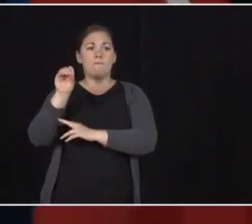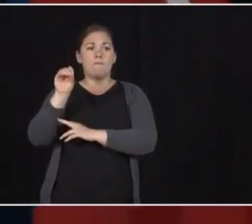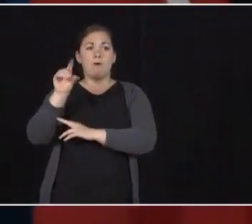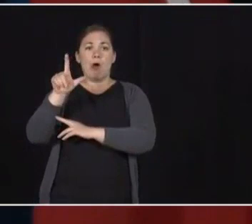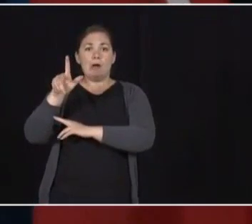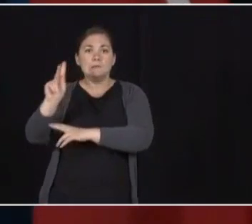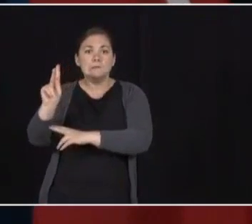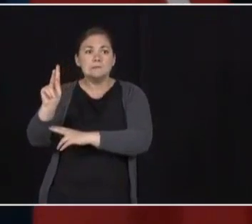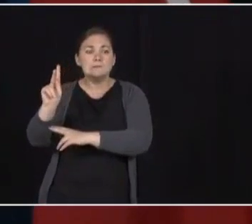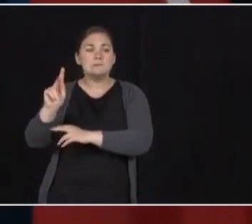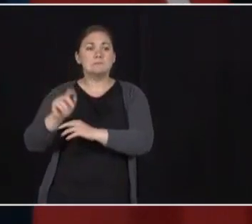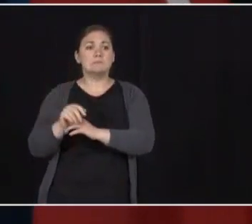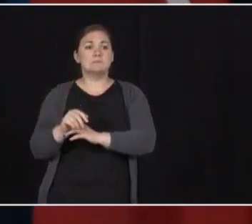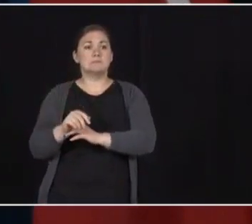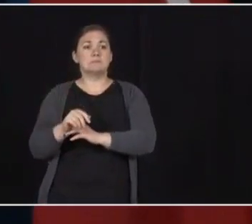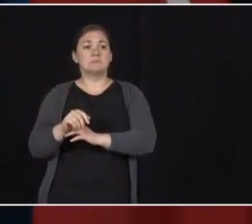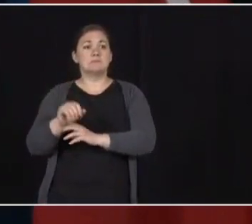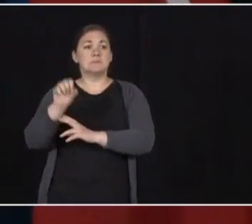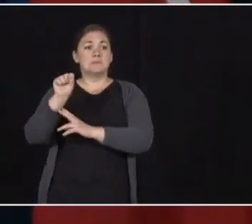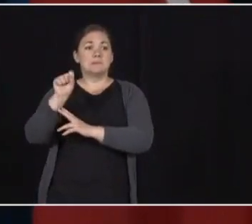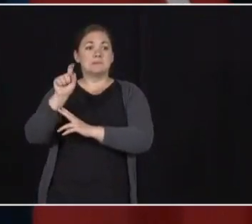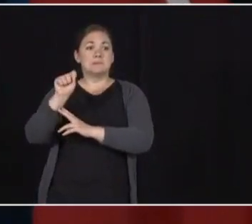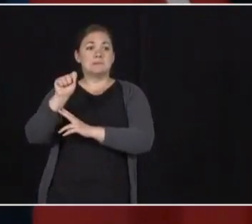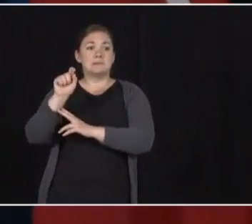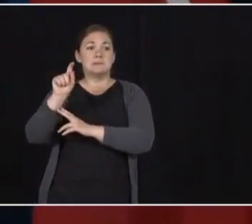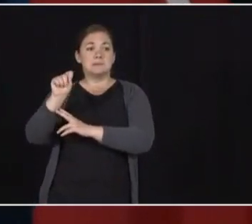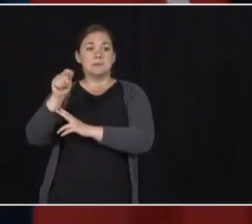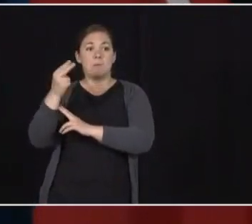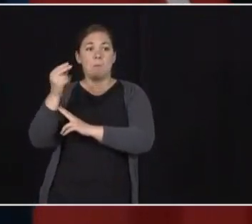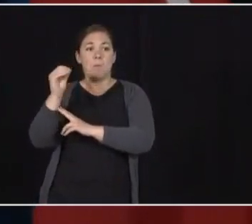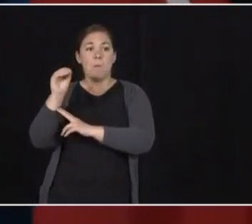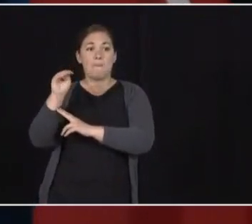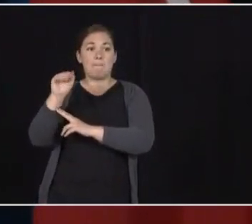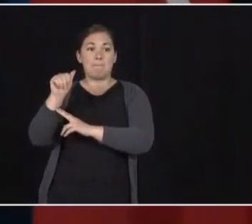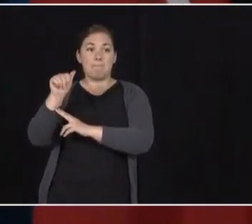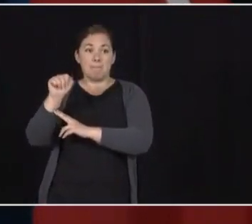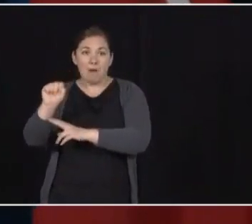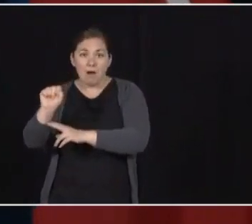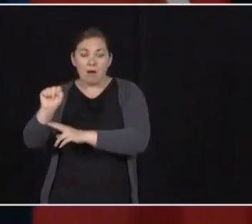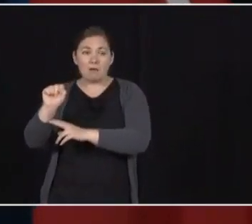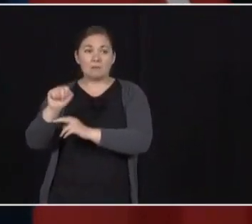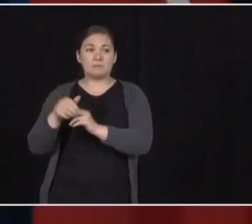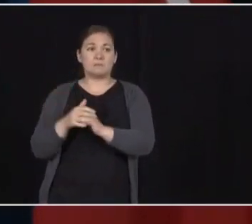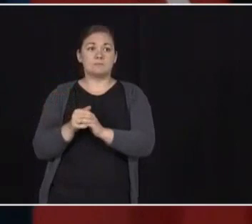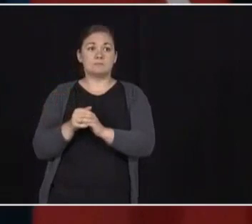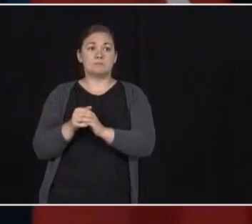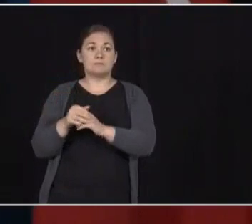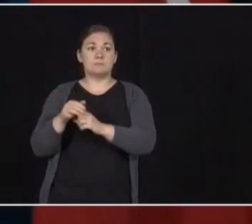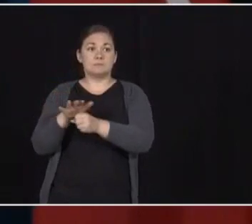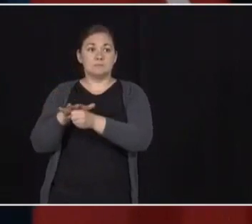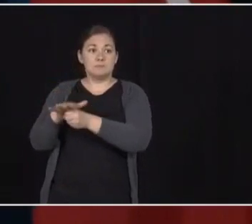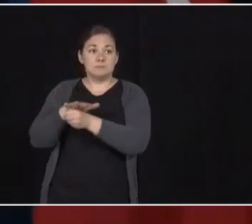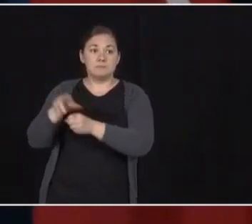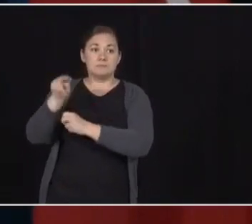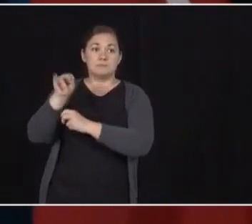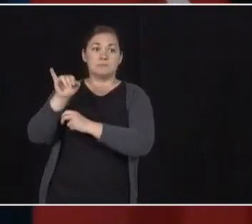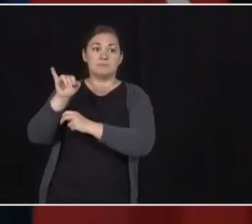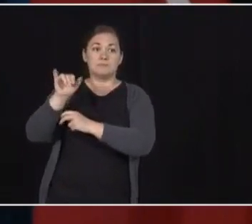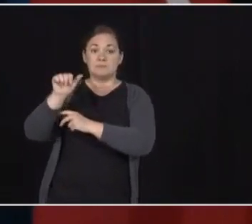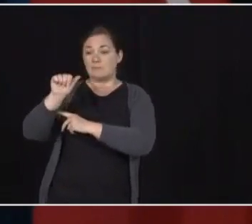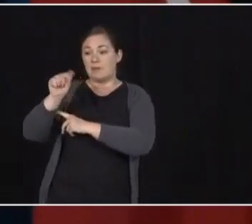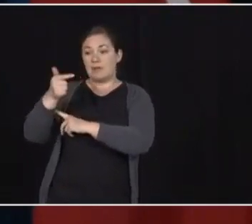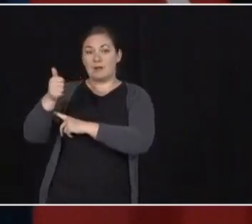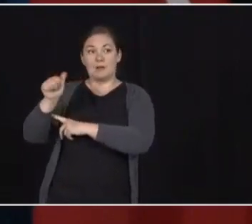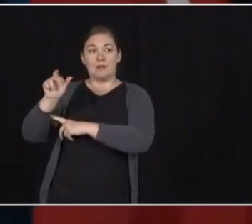St. Thomas, and also one in Niagara, specifically impacting migrant workers. That's right.